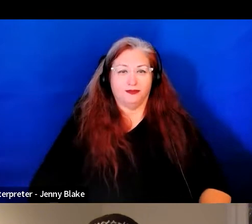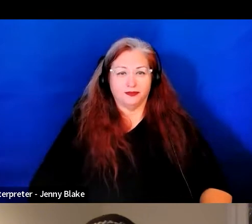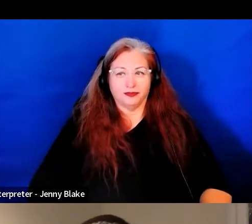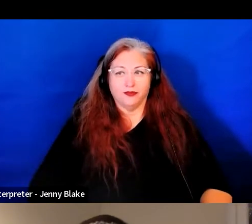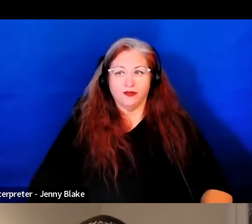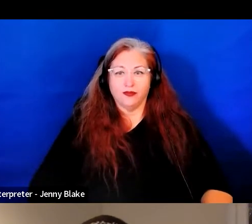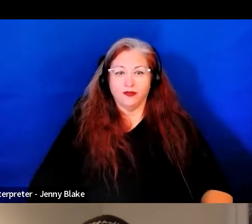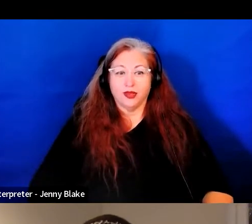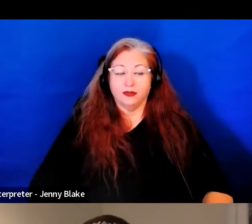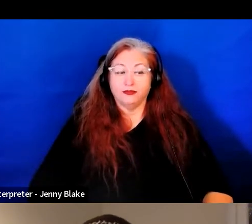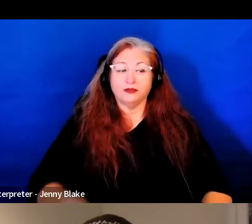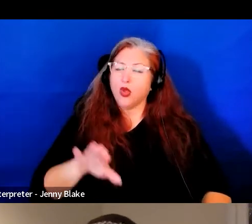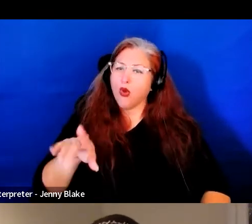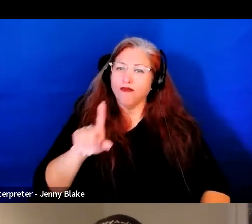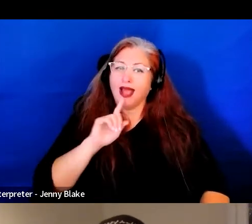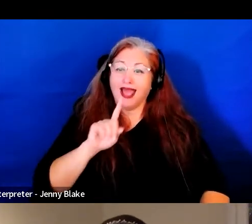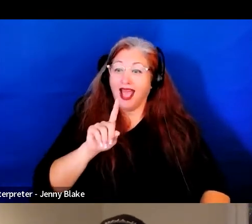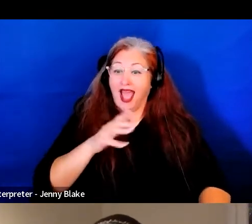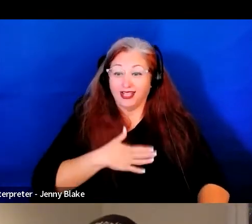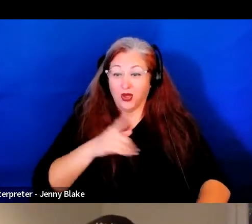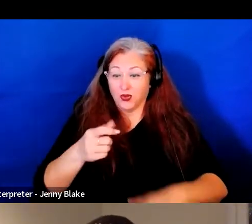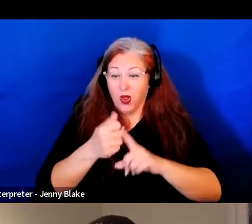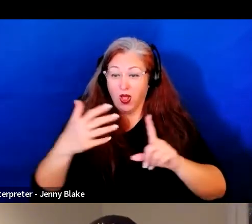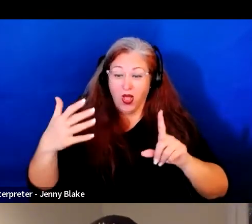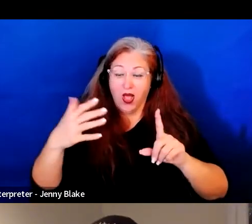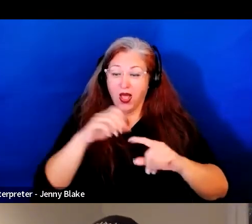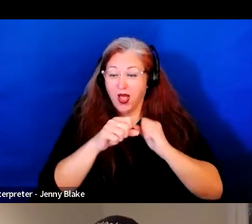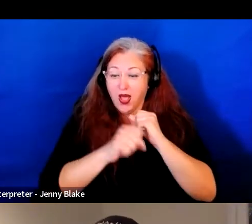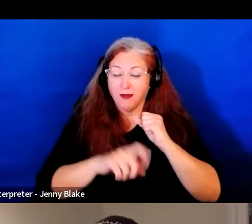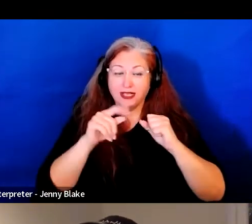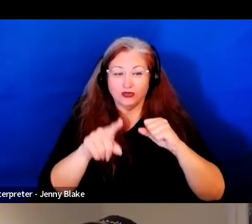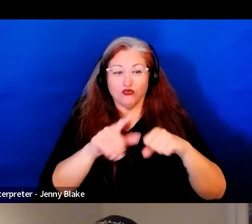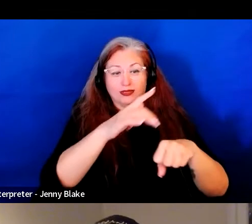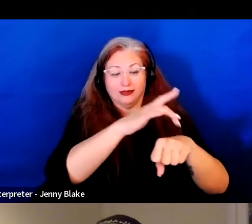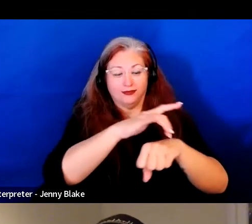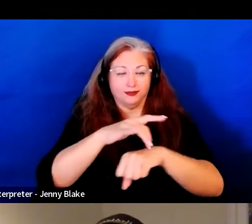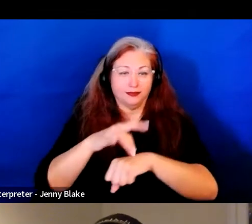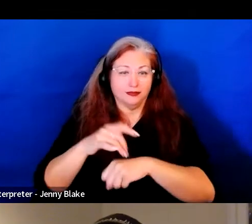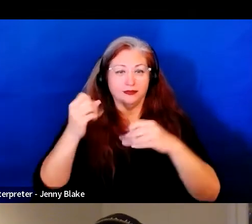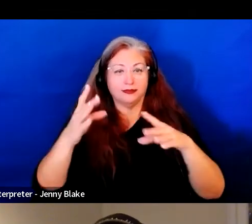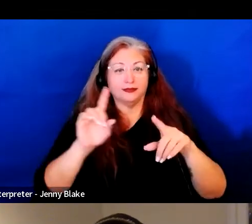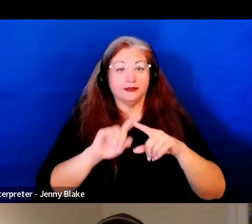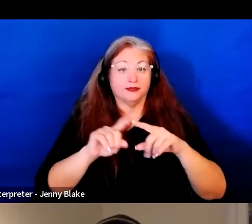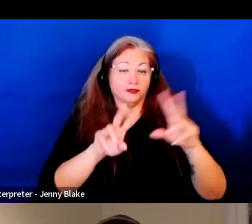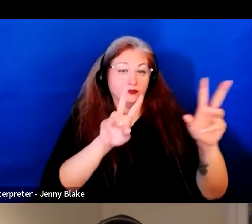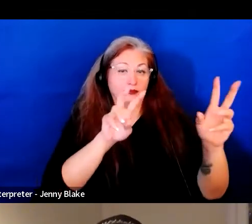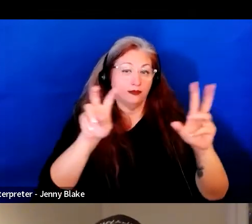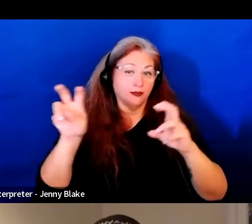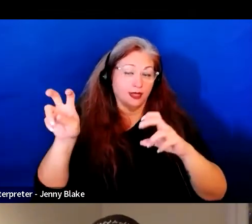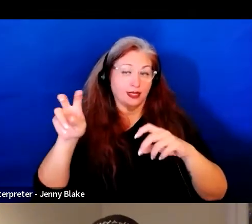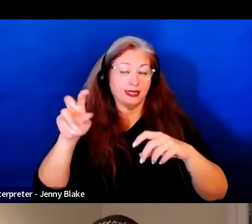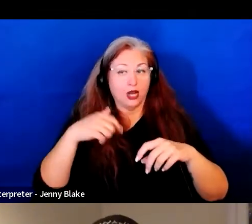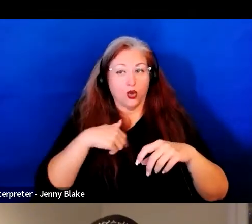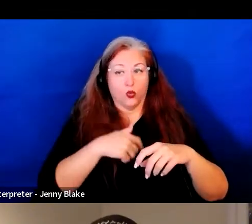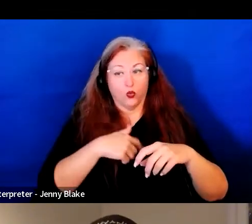Right. I really like the long version of the story because you touched on many different topics and themes that actually we want